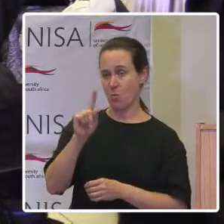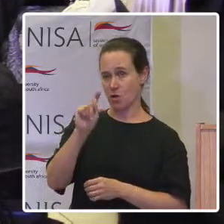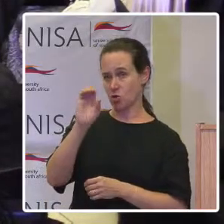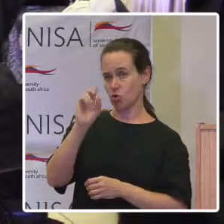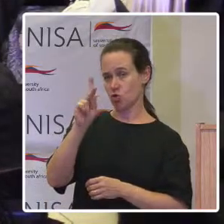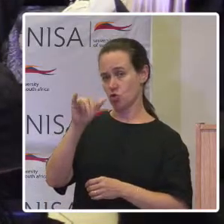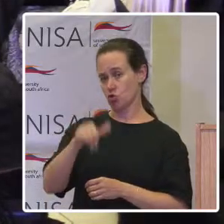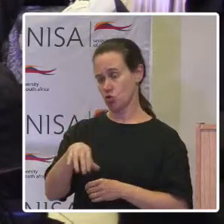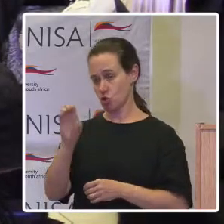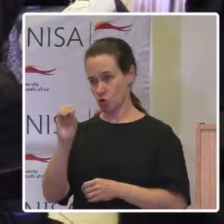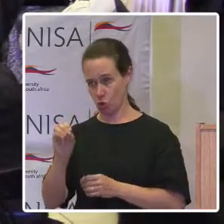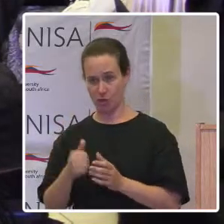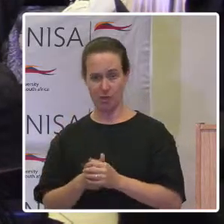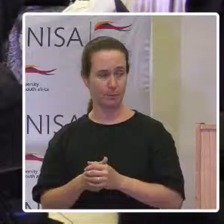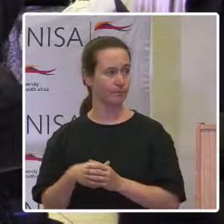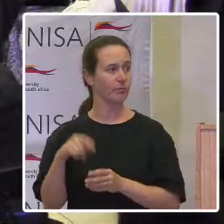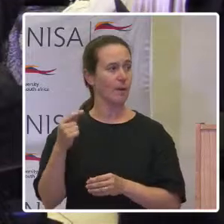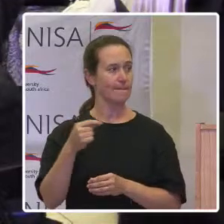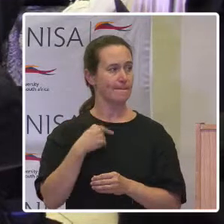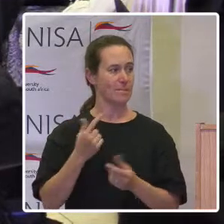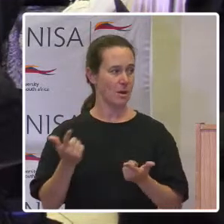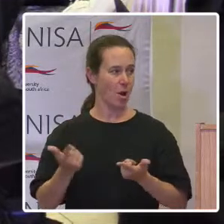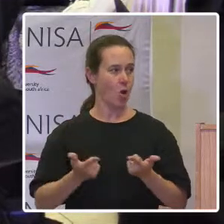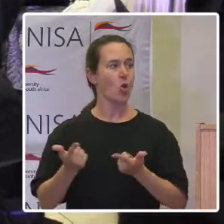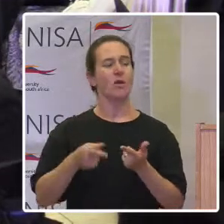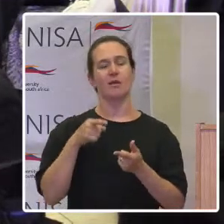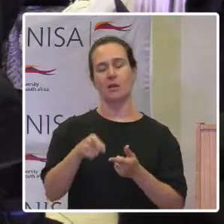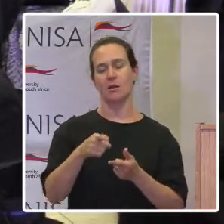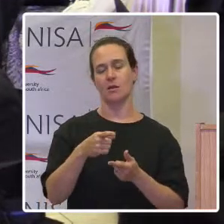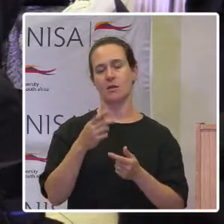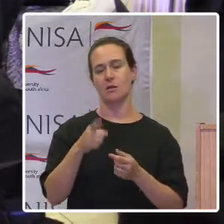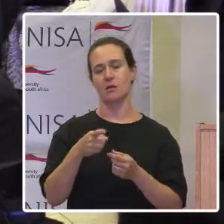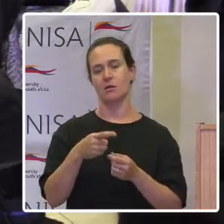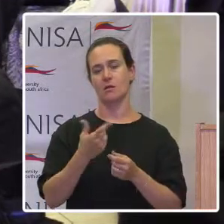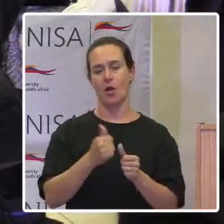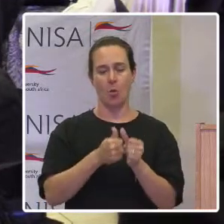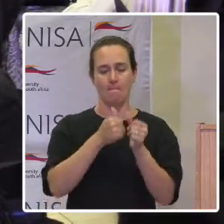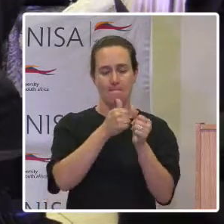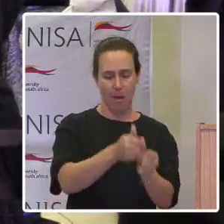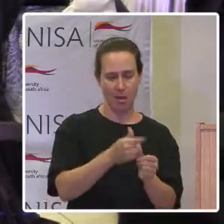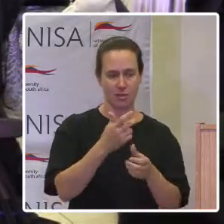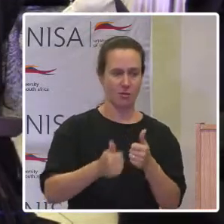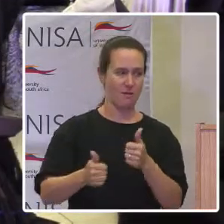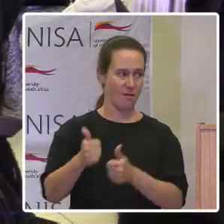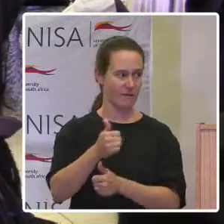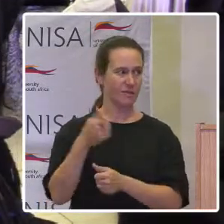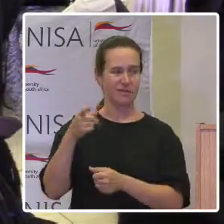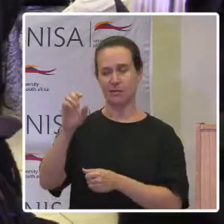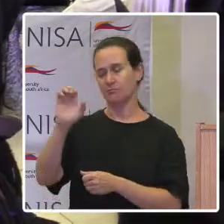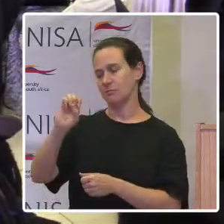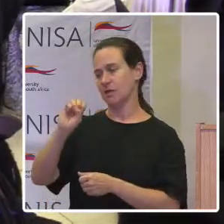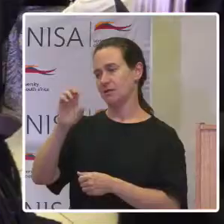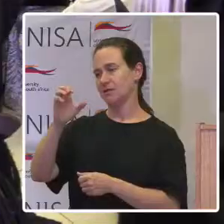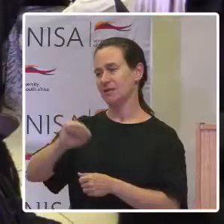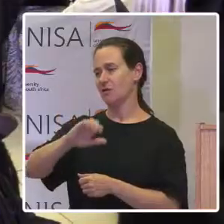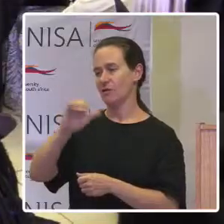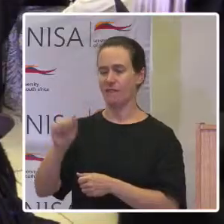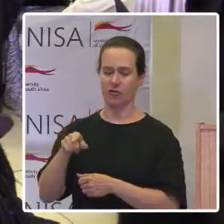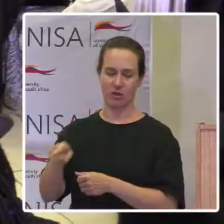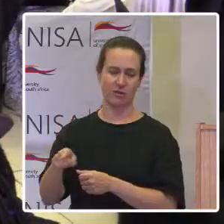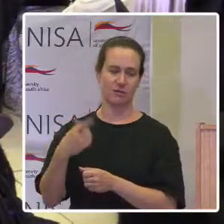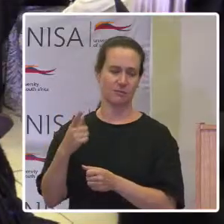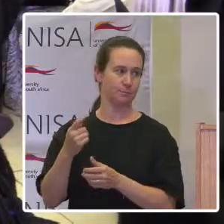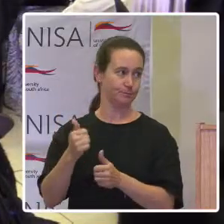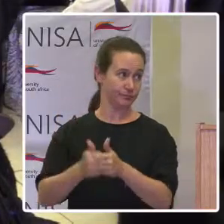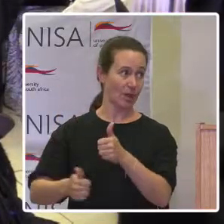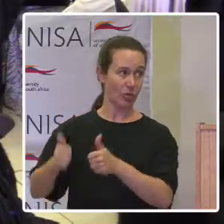an admitted attorney and compliance officer at the South African Civil Aviation Authority. So the